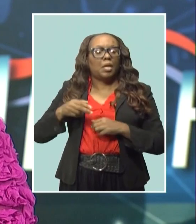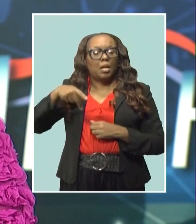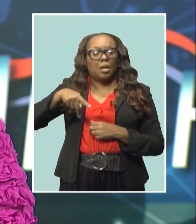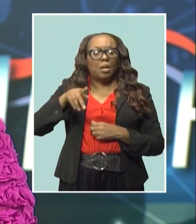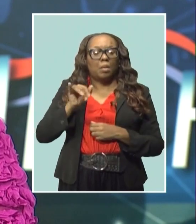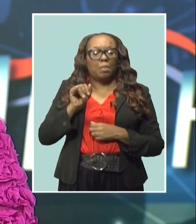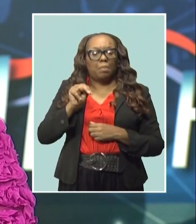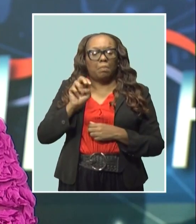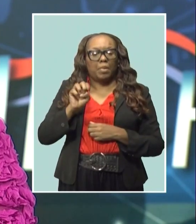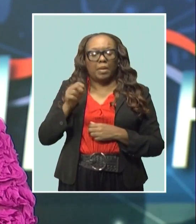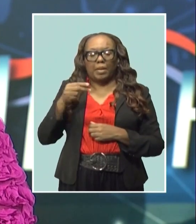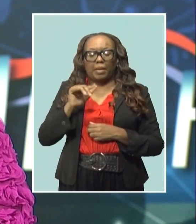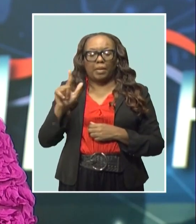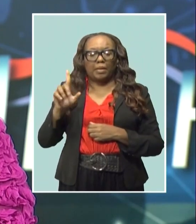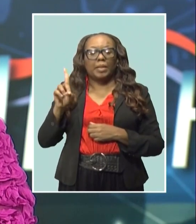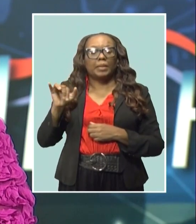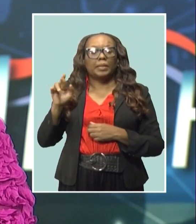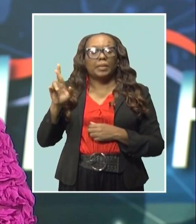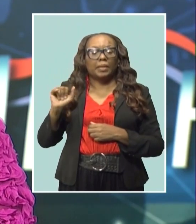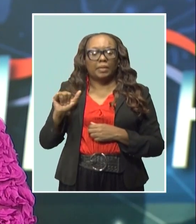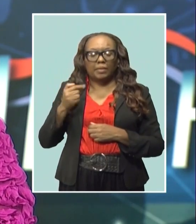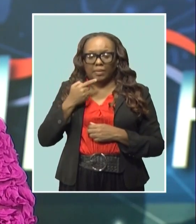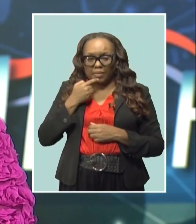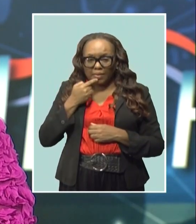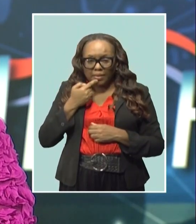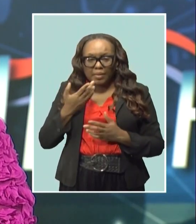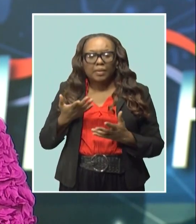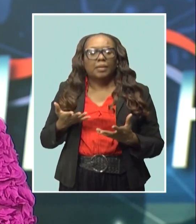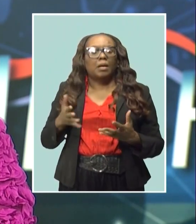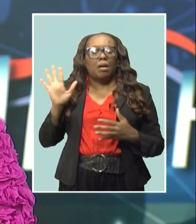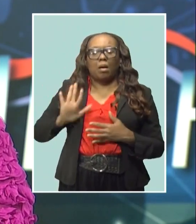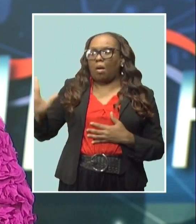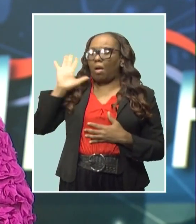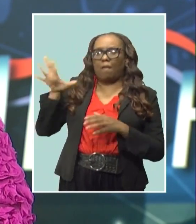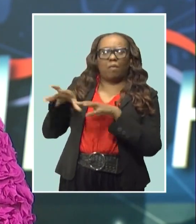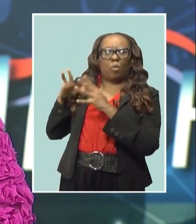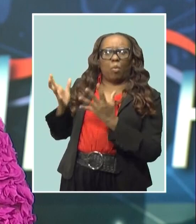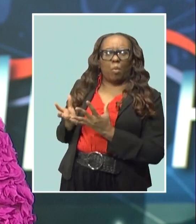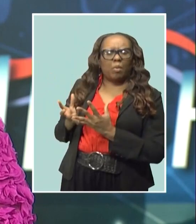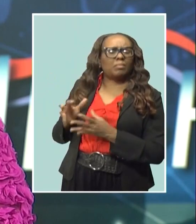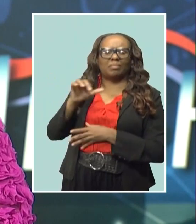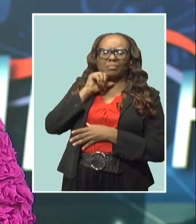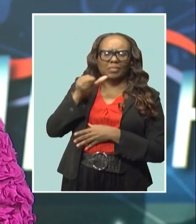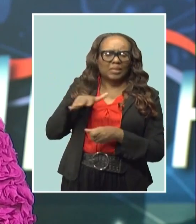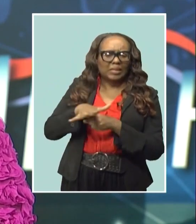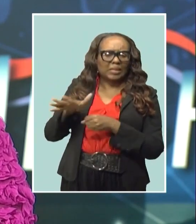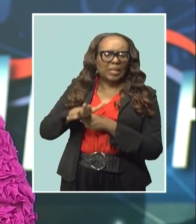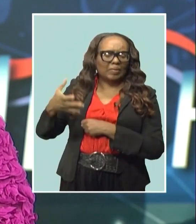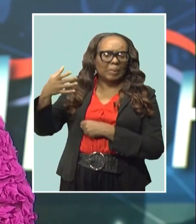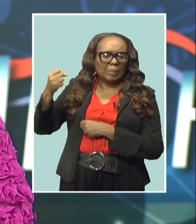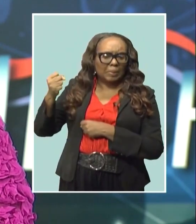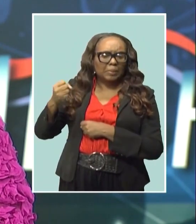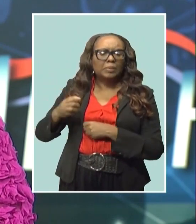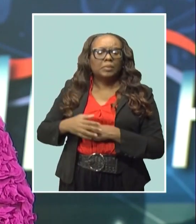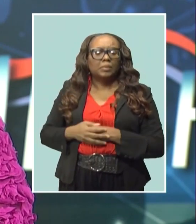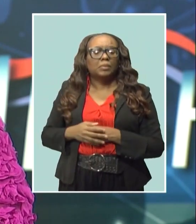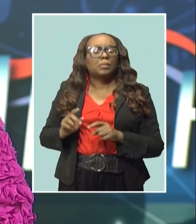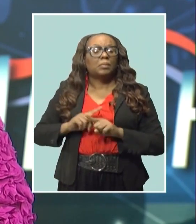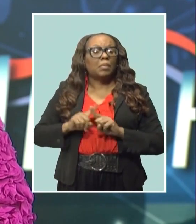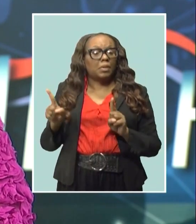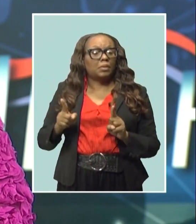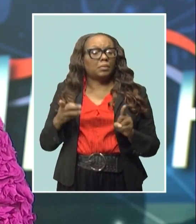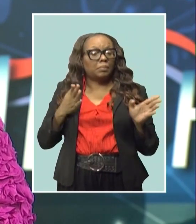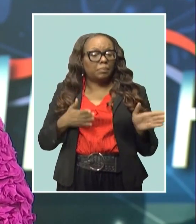Sharia London says that it is a shortfall faced by global suppliers, creating the shortfall locally. She told CBC in